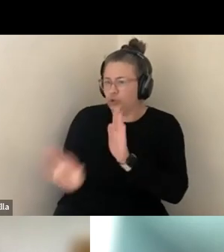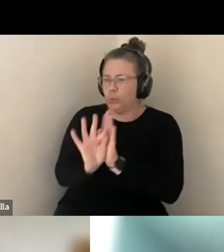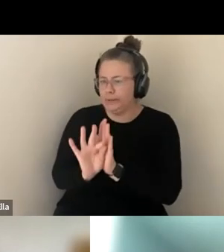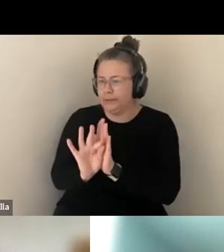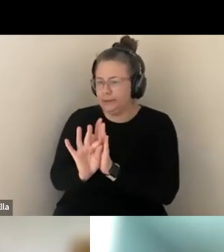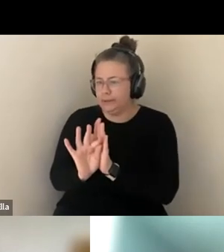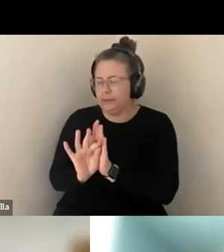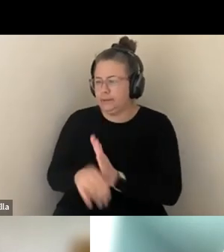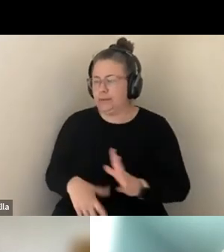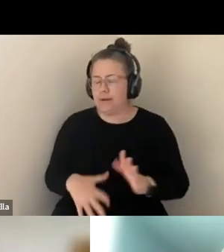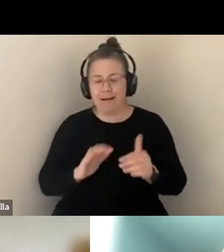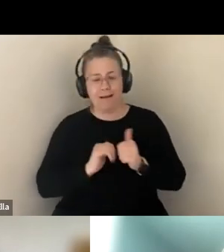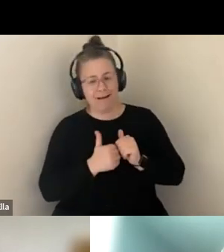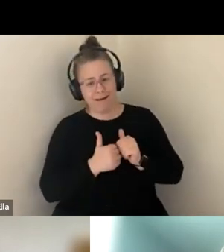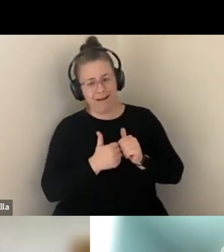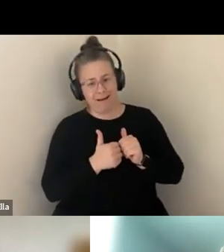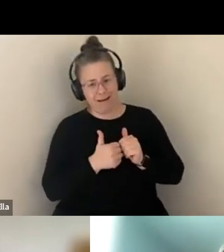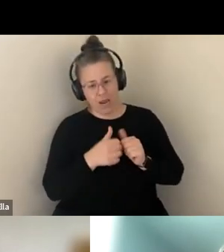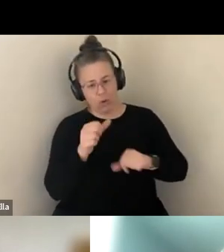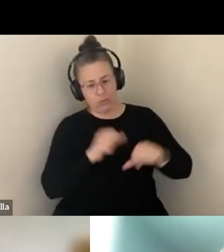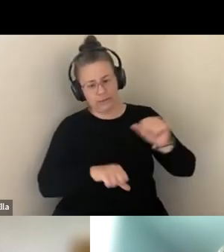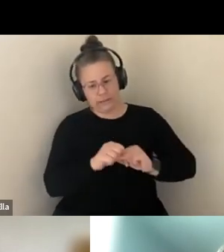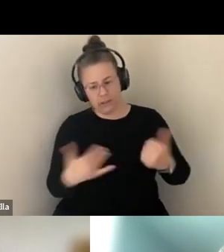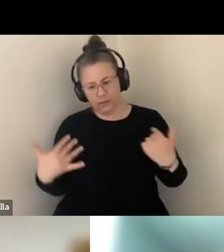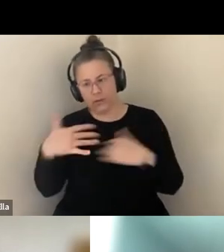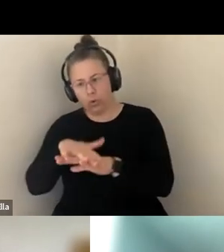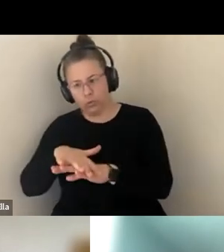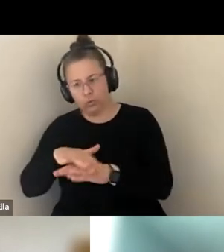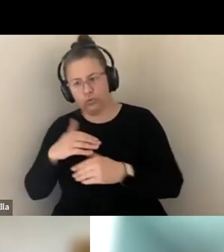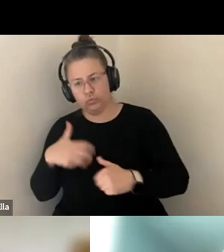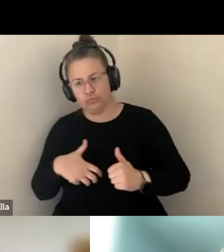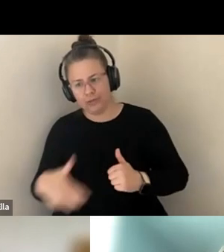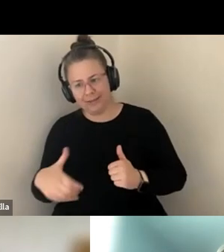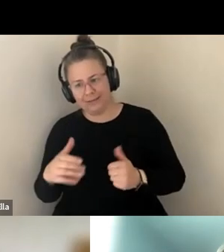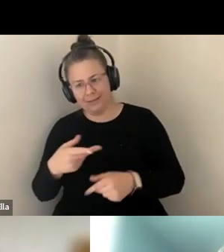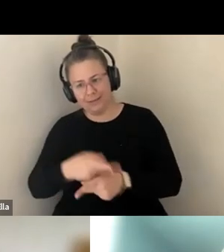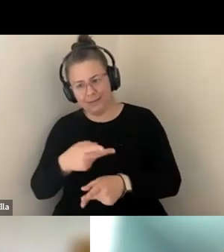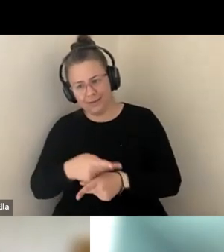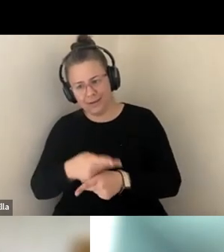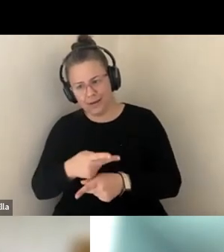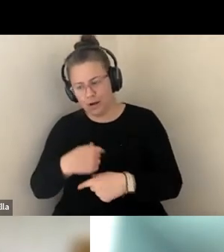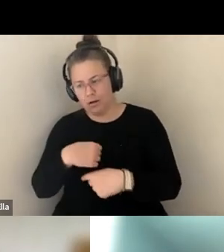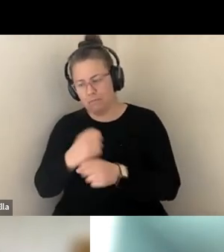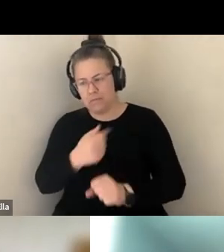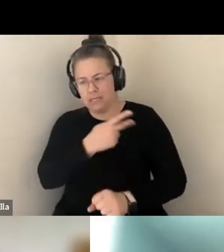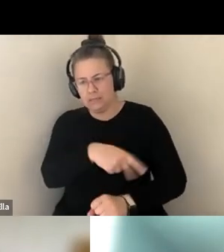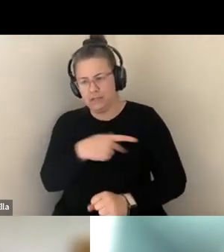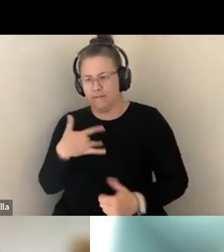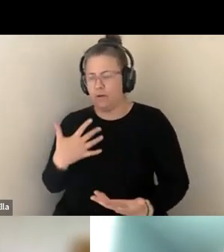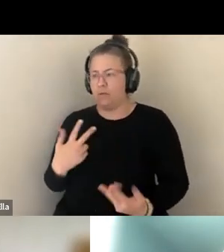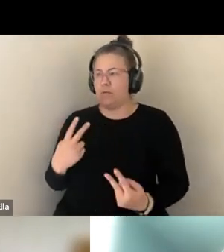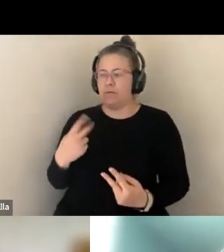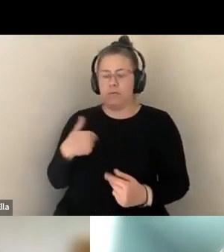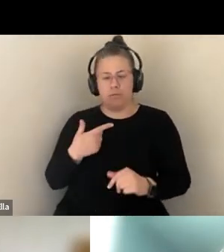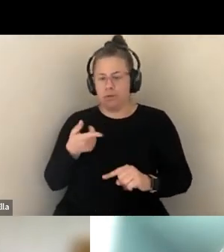seems that it seems irresponsible to reject it. And that's a part of the societal message that sort of